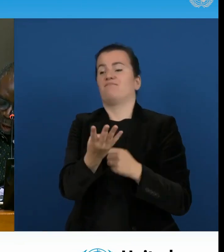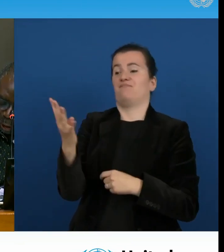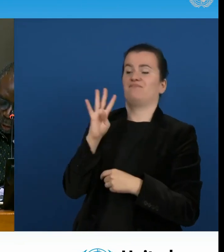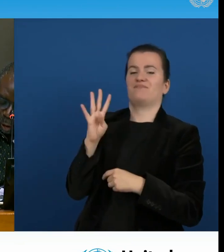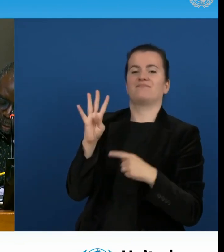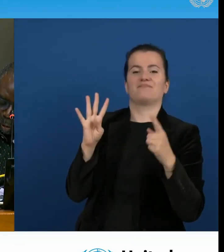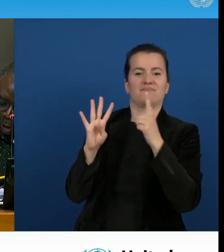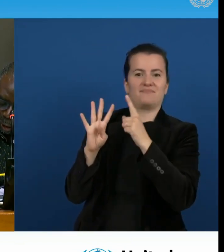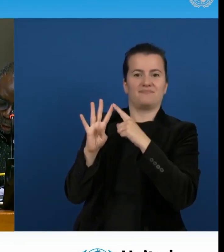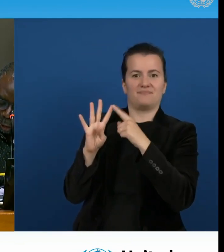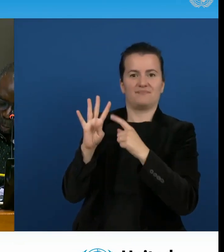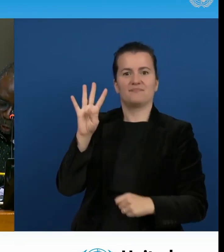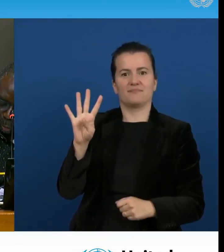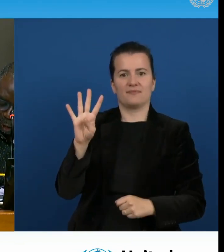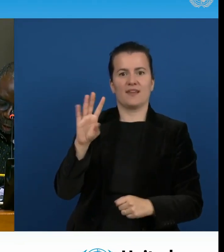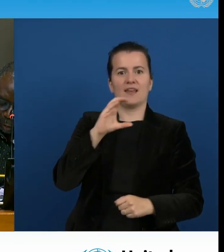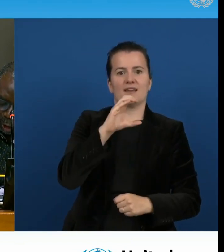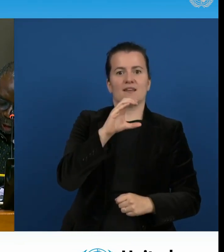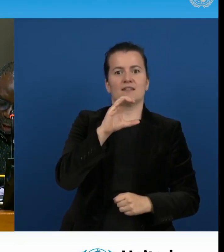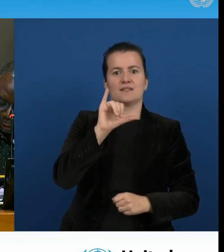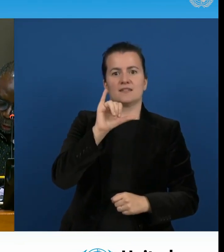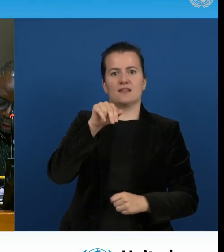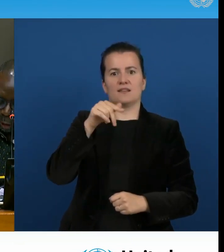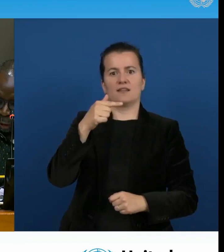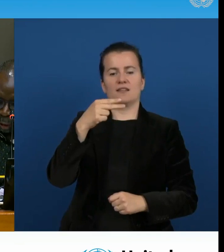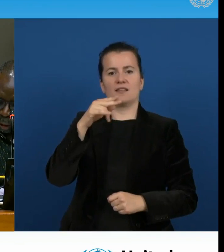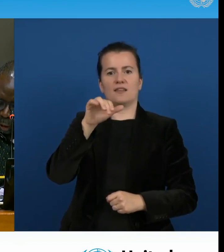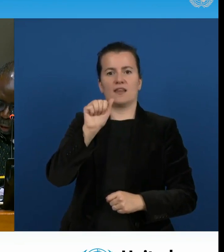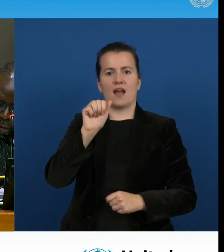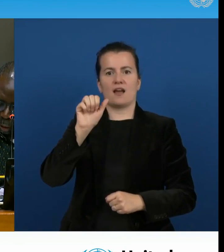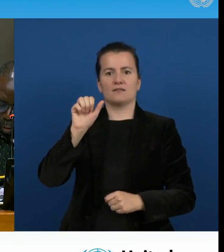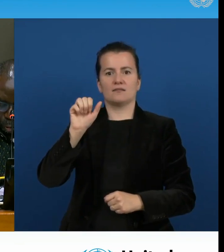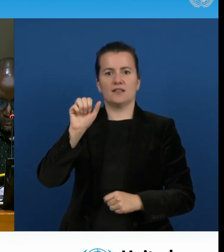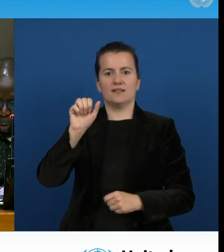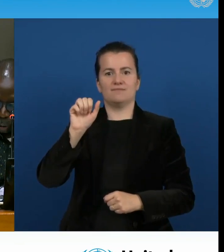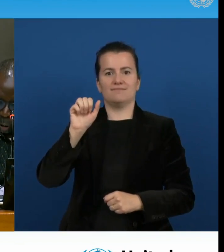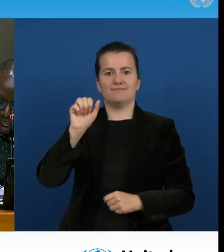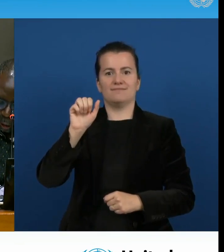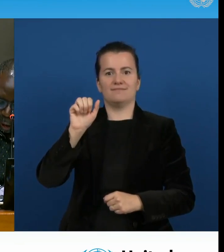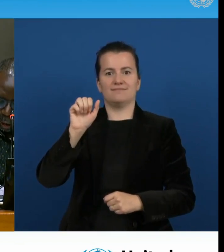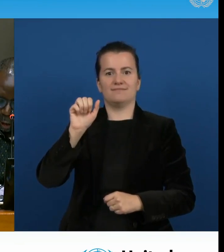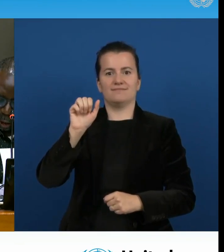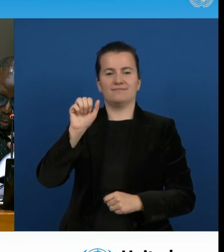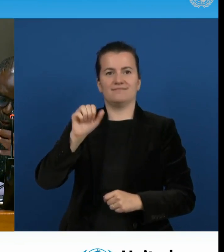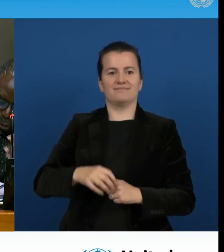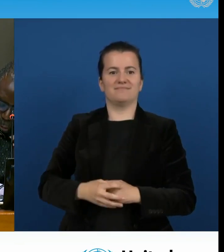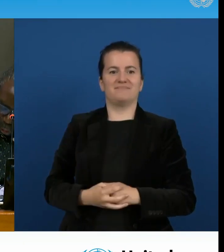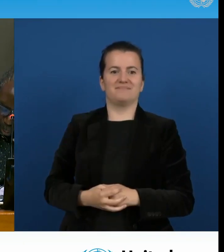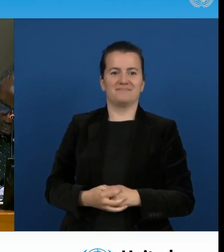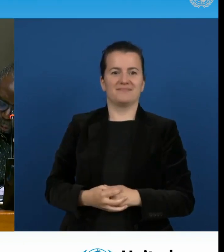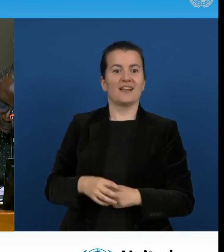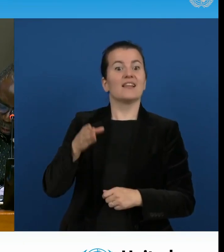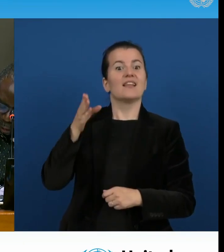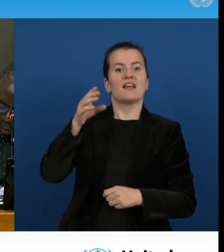representing the International Labour Organization, Special Representative of the United Nations. We all understand that the person who